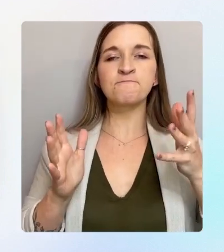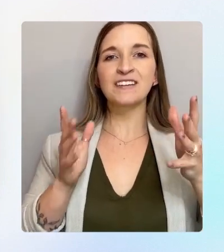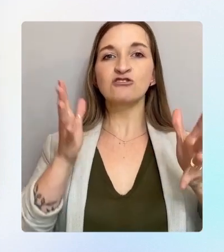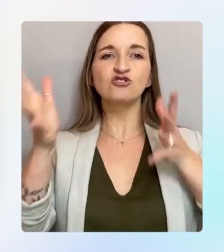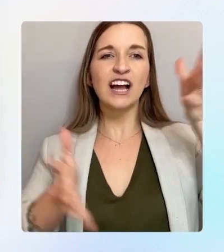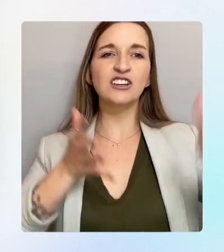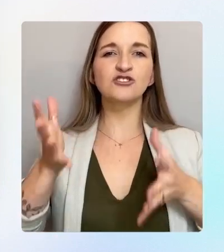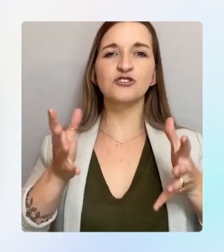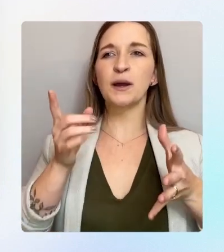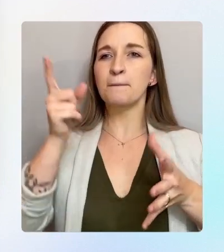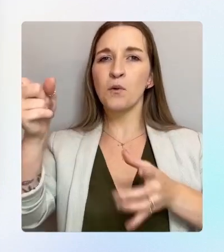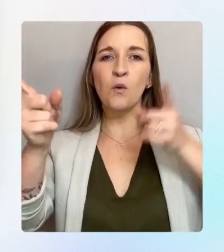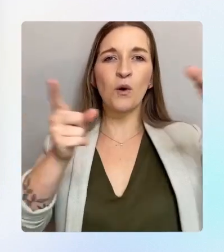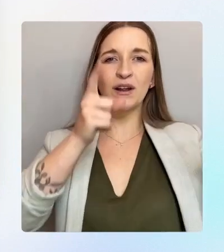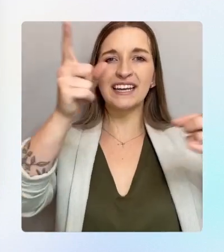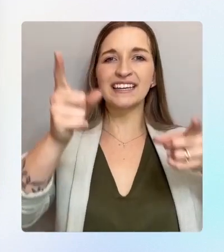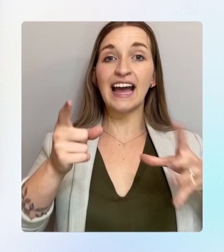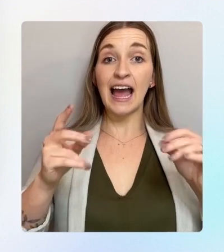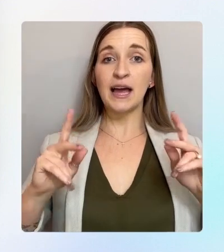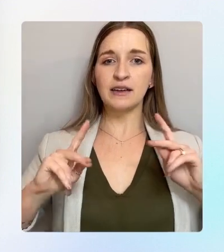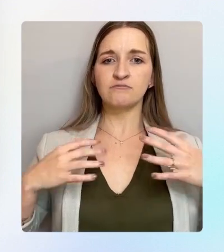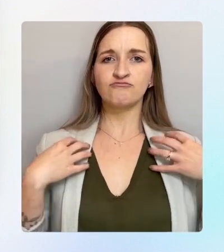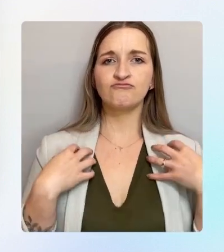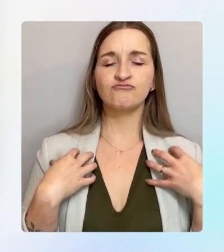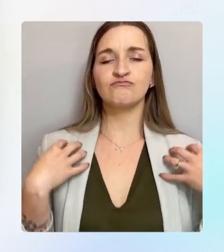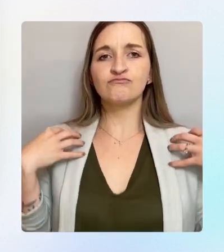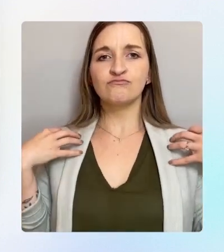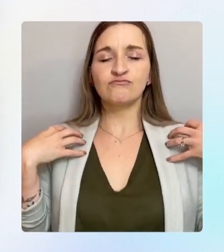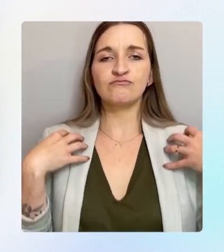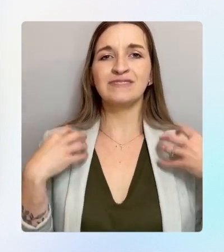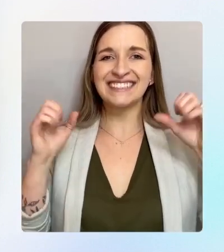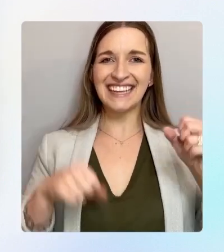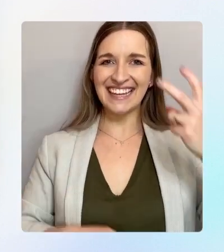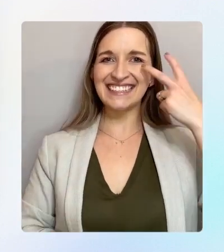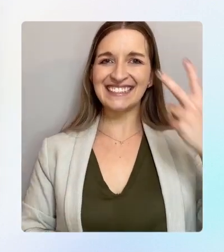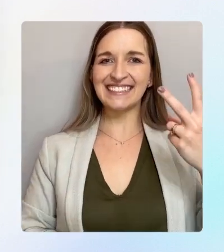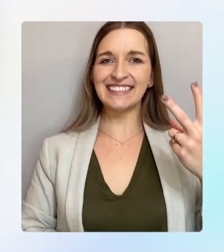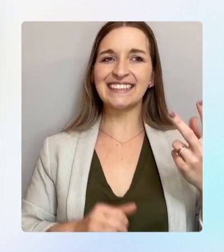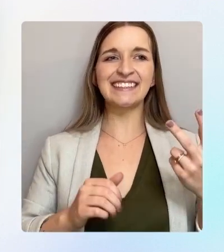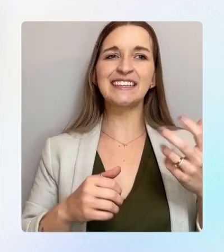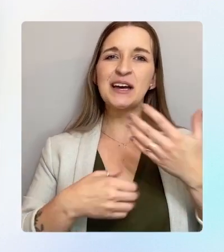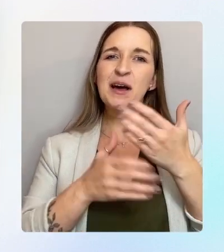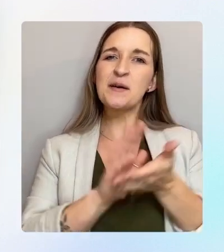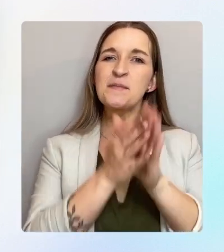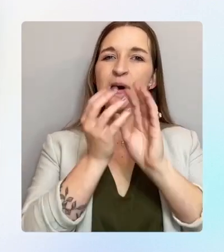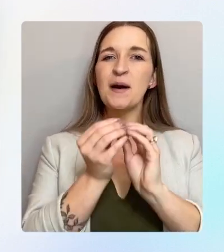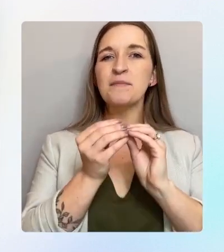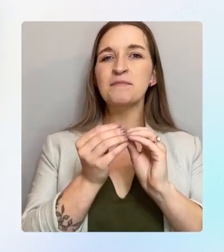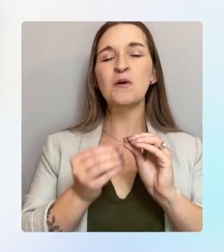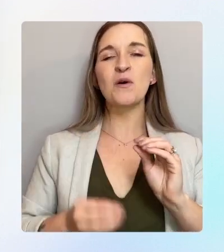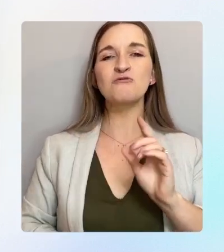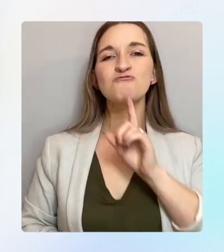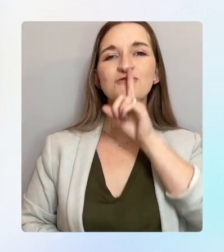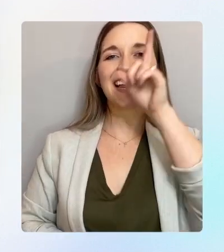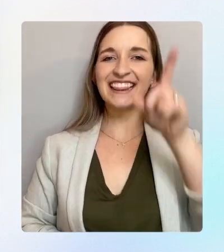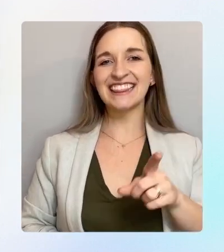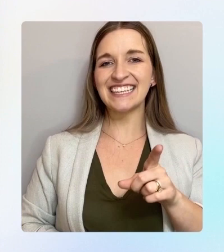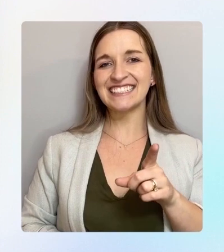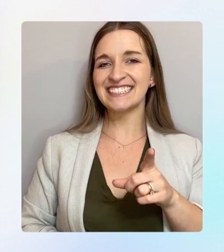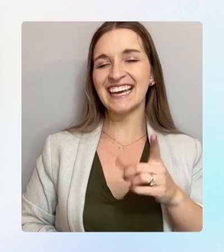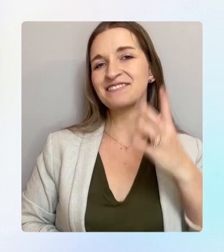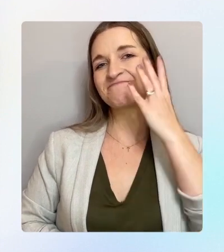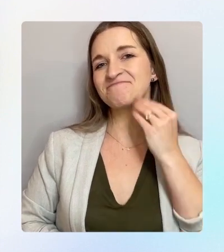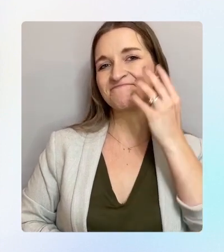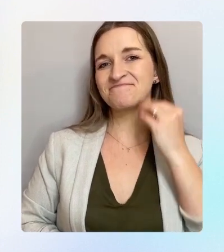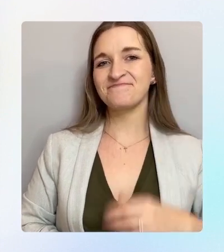Gesturing, pointing, and even posture make for a much more realistic interaction with others. For us, this opens the door for many